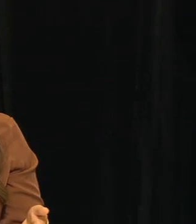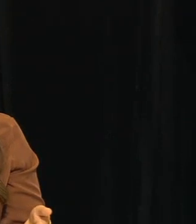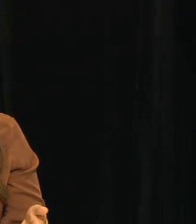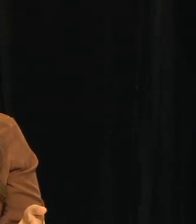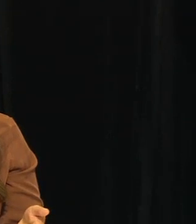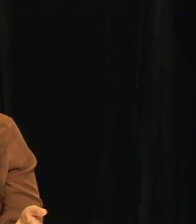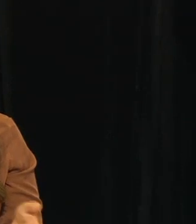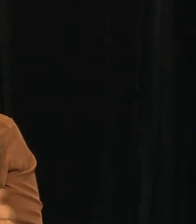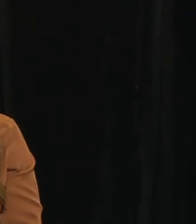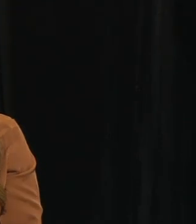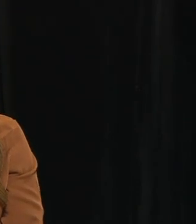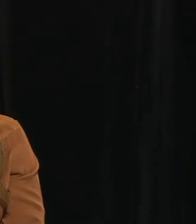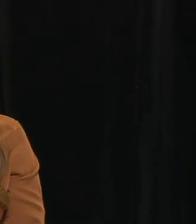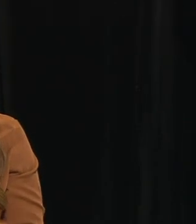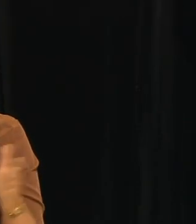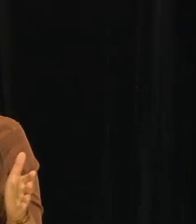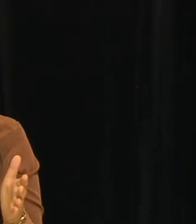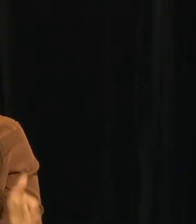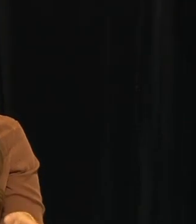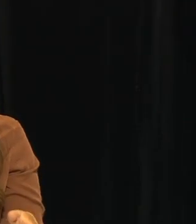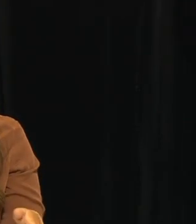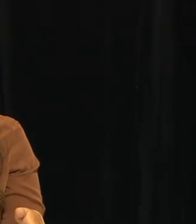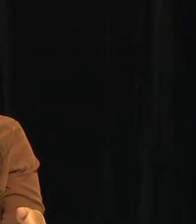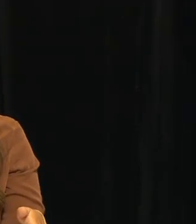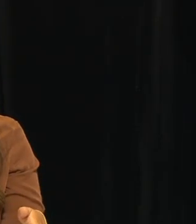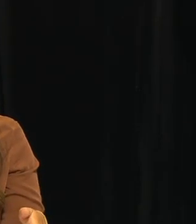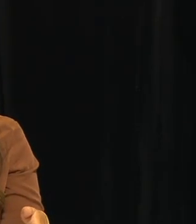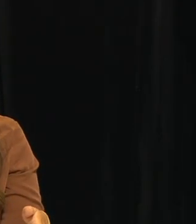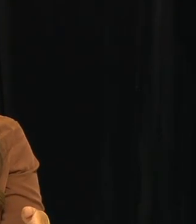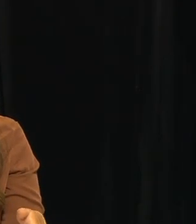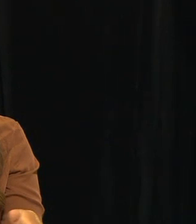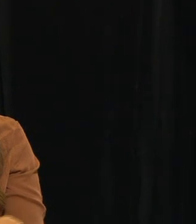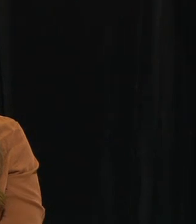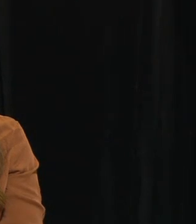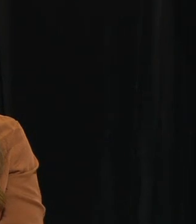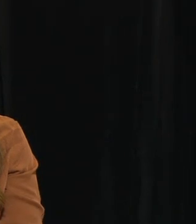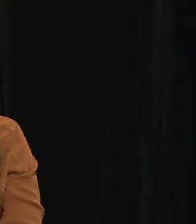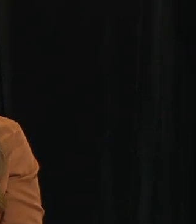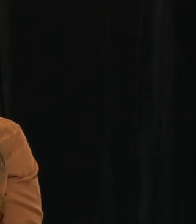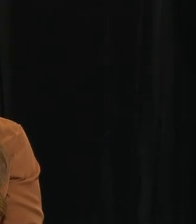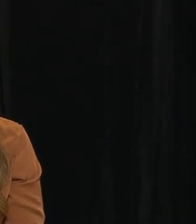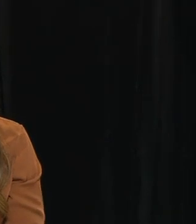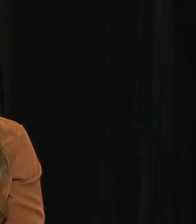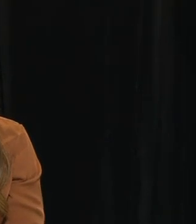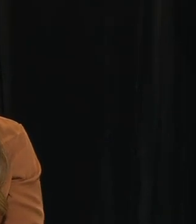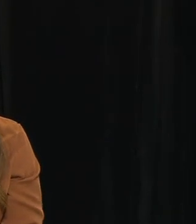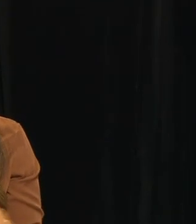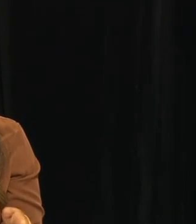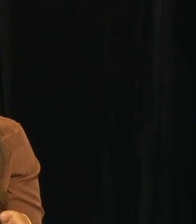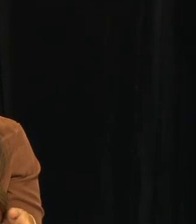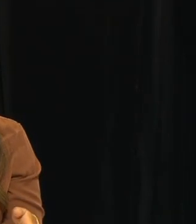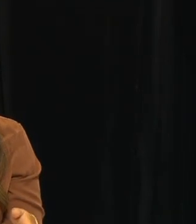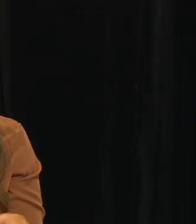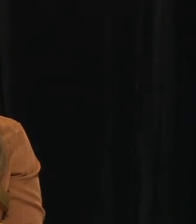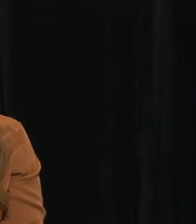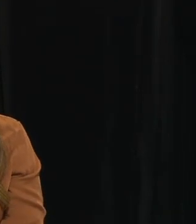which contribute to the gender pay Gap I'd now like to hand the microphone over to our delegates who have prepared prepared statements and some questions